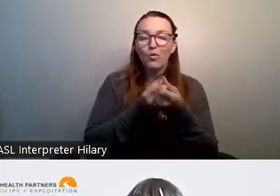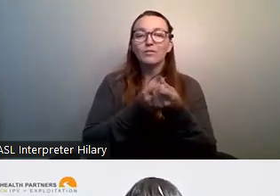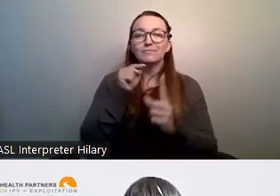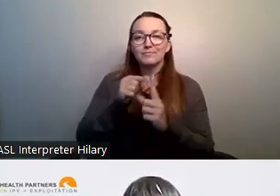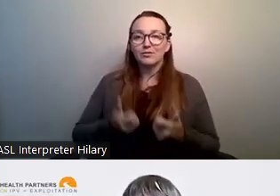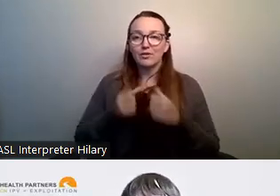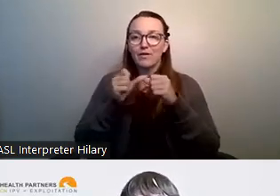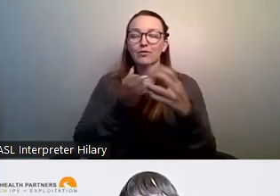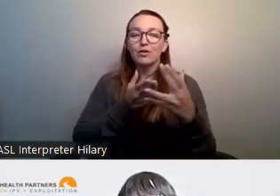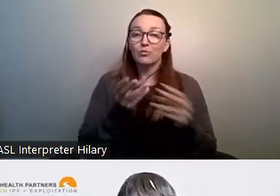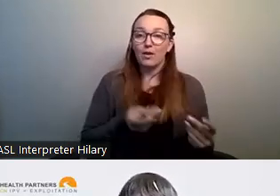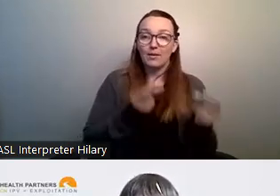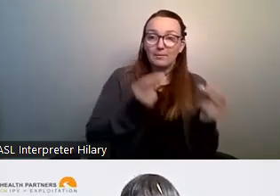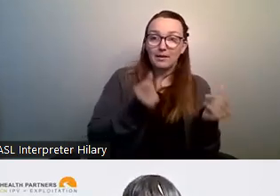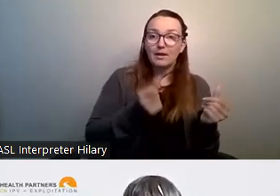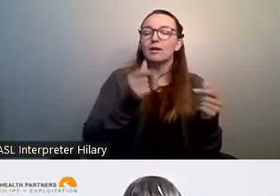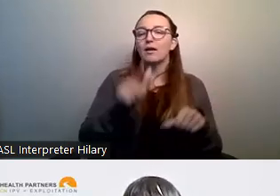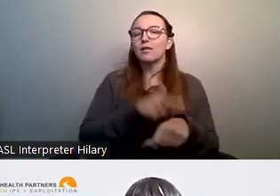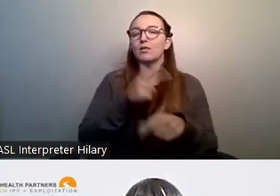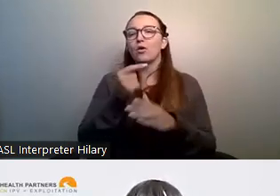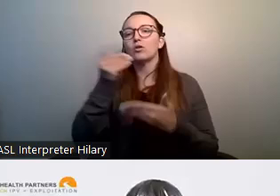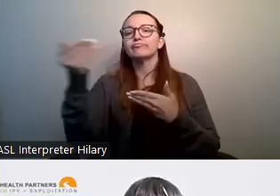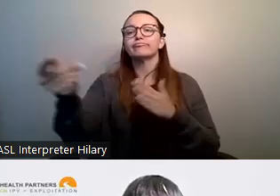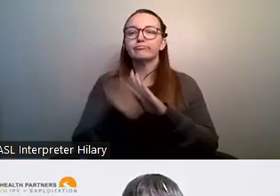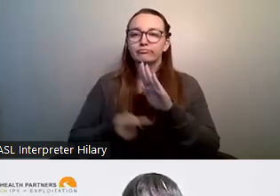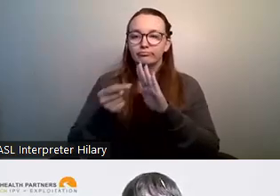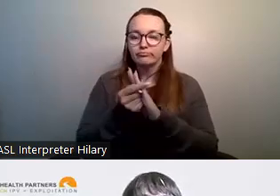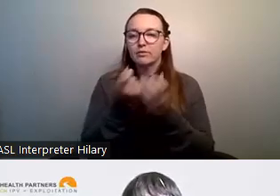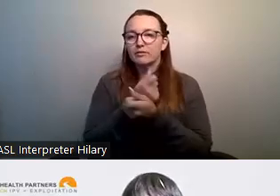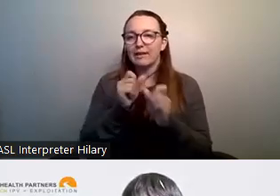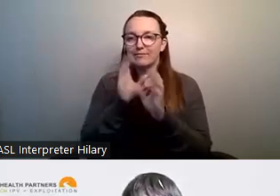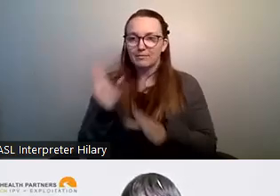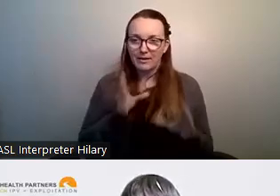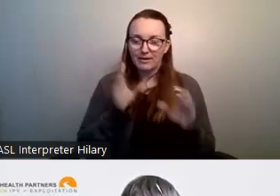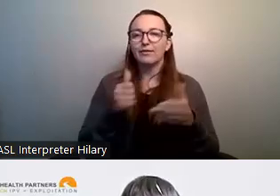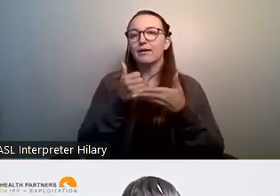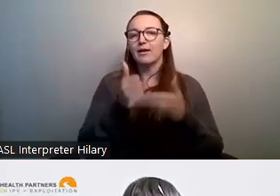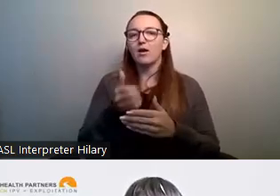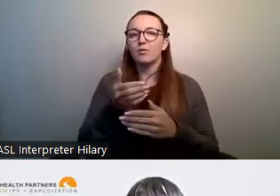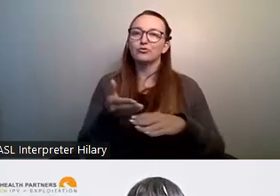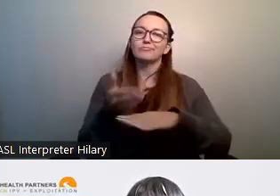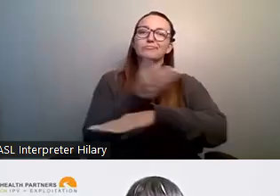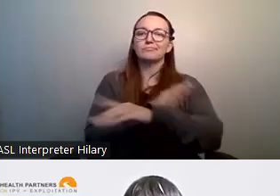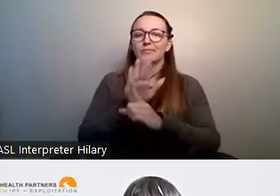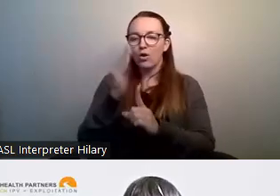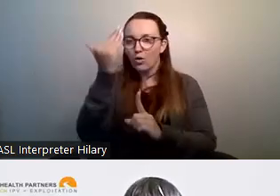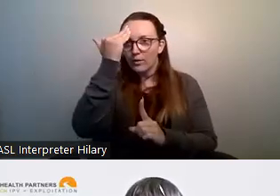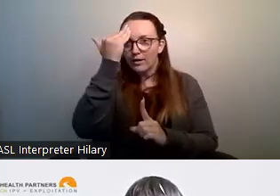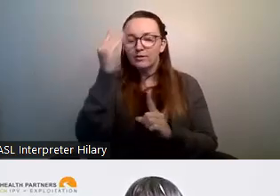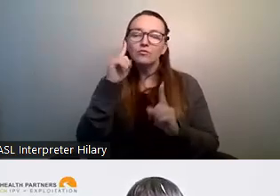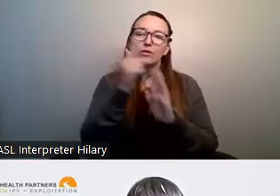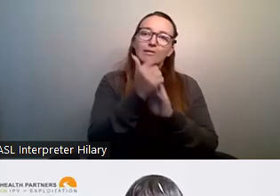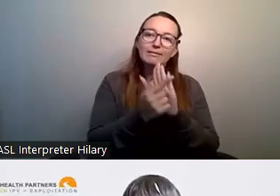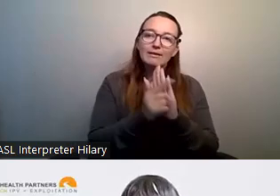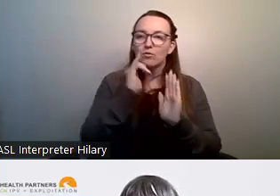immediate and long-term safety planning. And they can help increase survivor awareness of the unique legal, criminal,